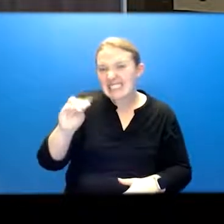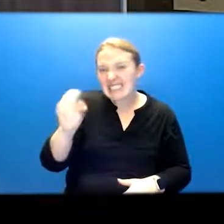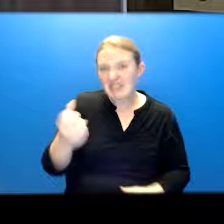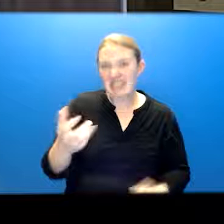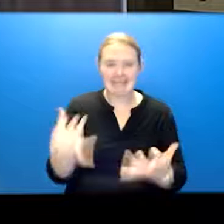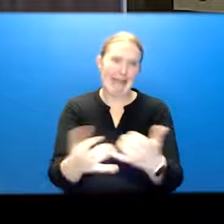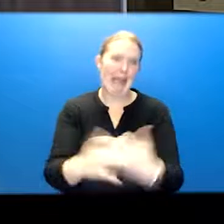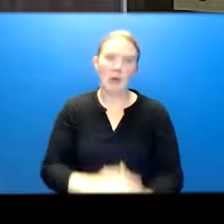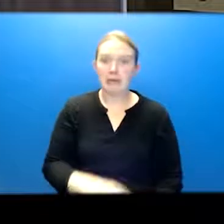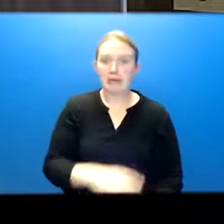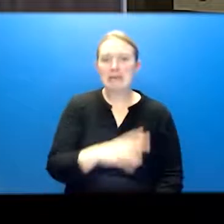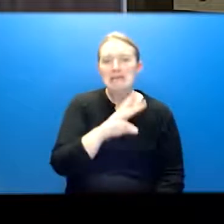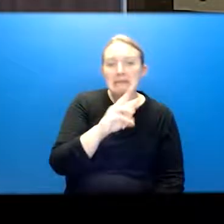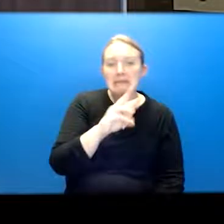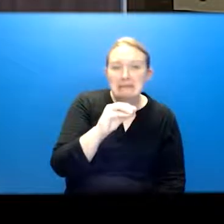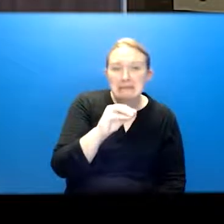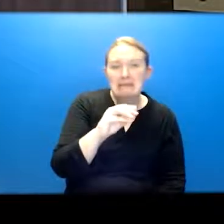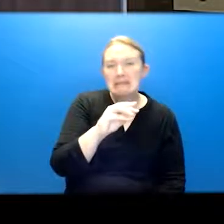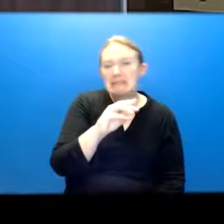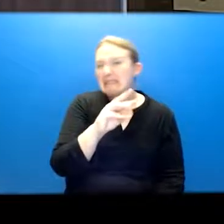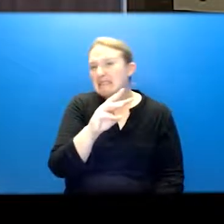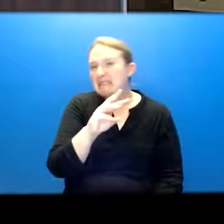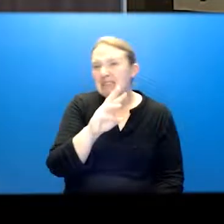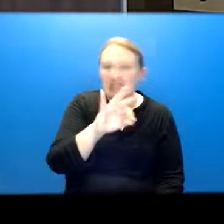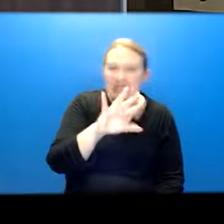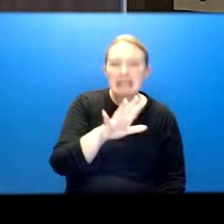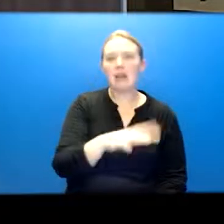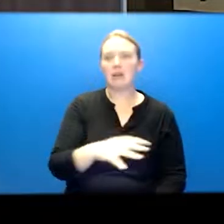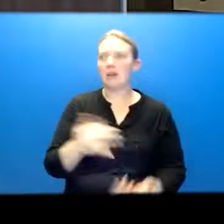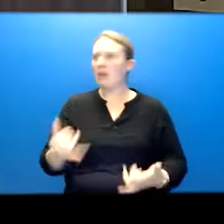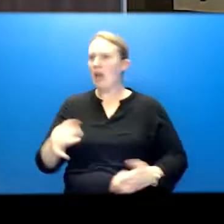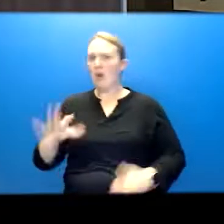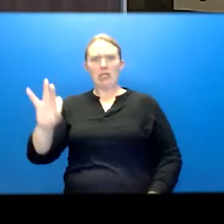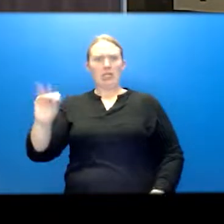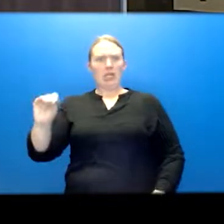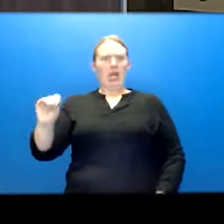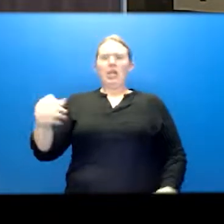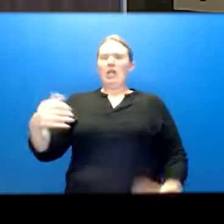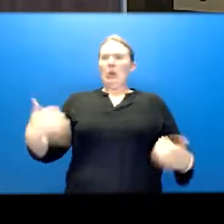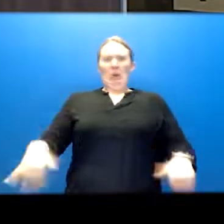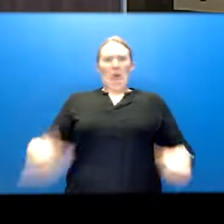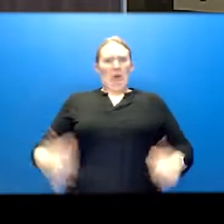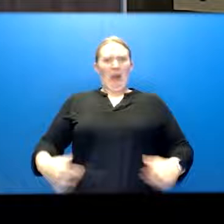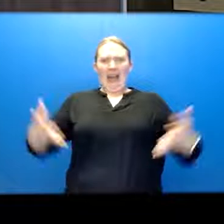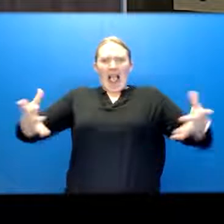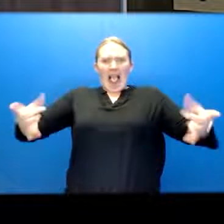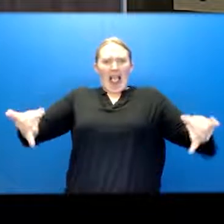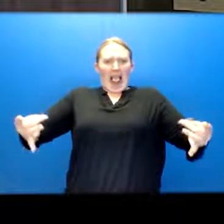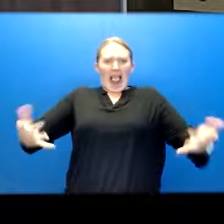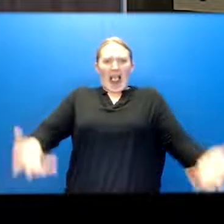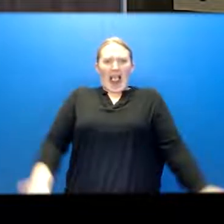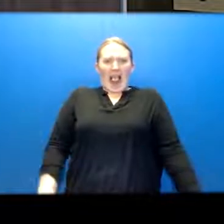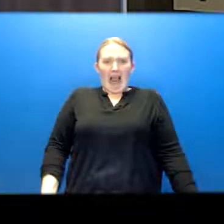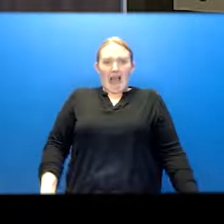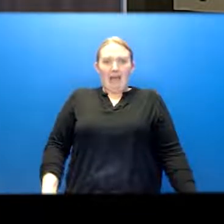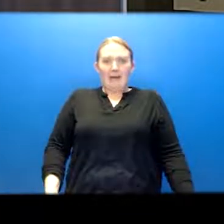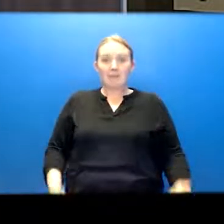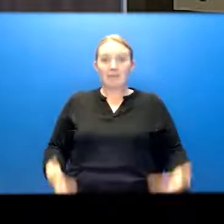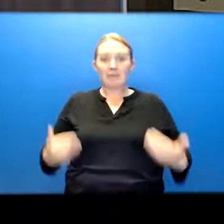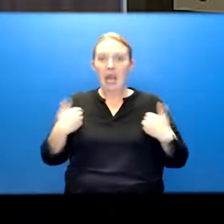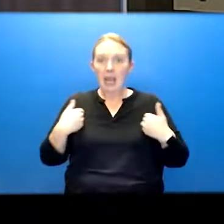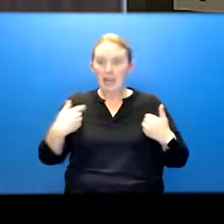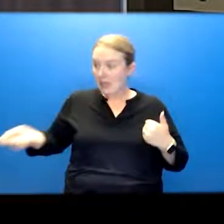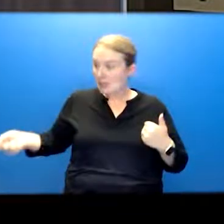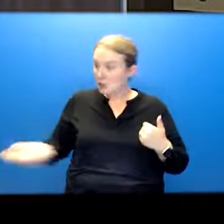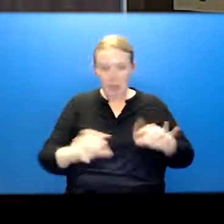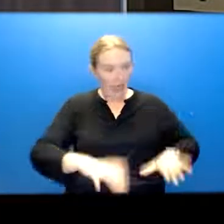60s. And then I was just like, it's 90 degrees and it's super humid here. I had to literally unpack sweaters because I